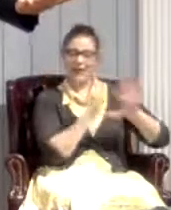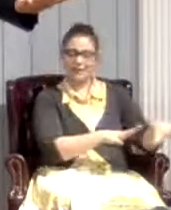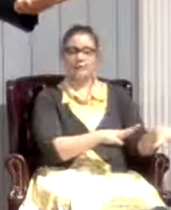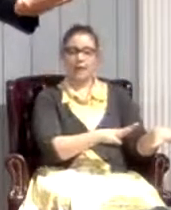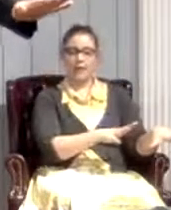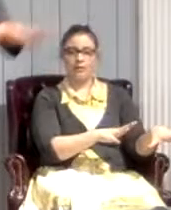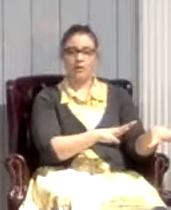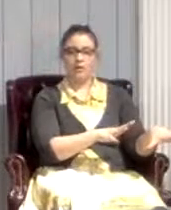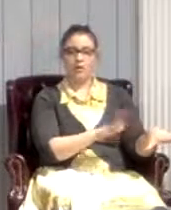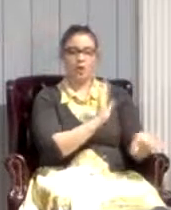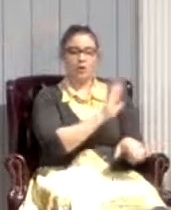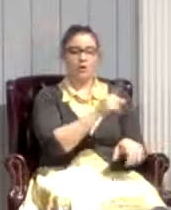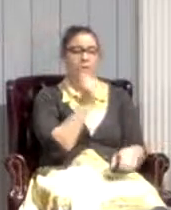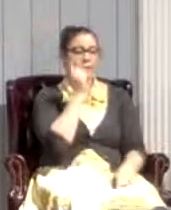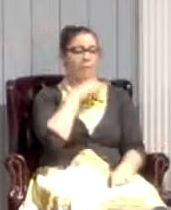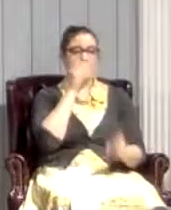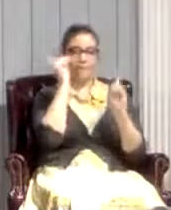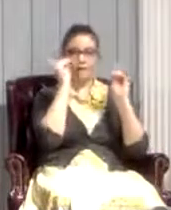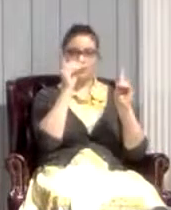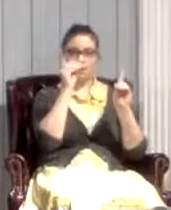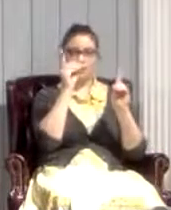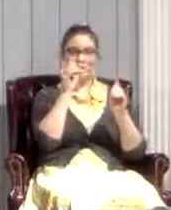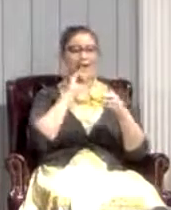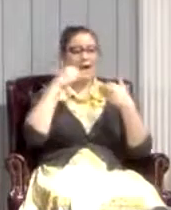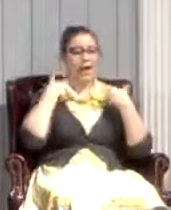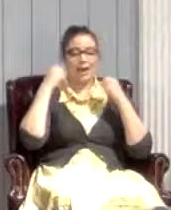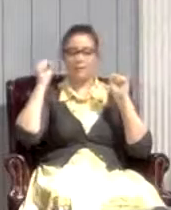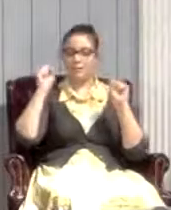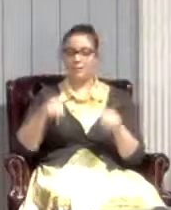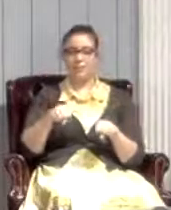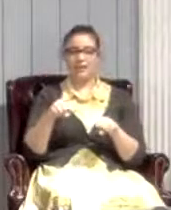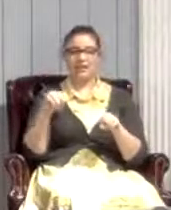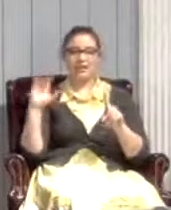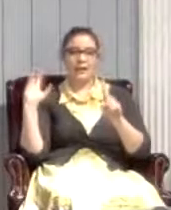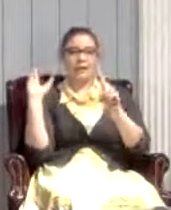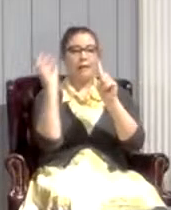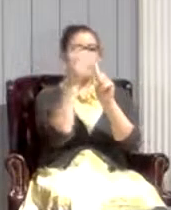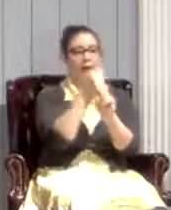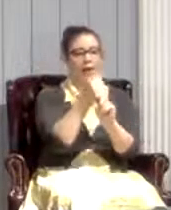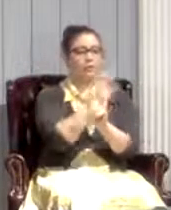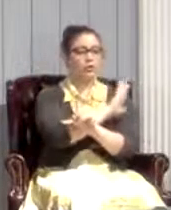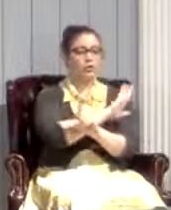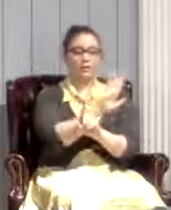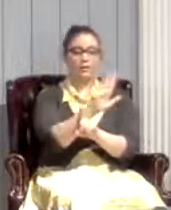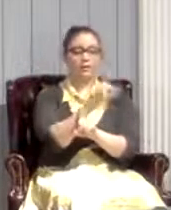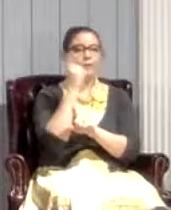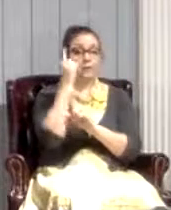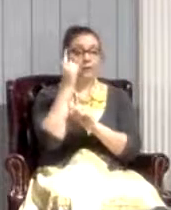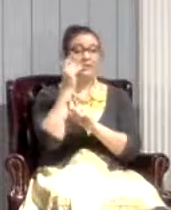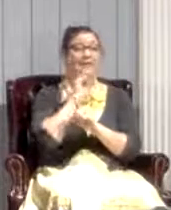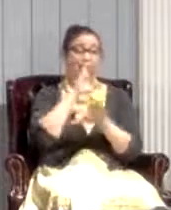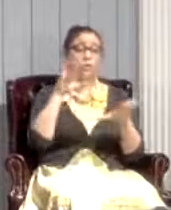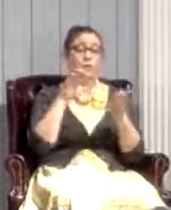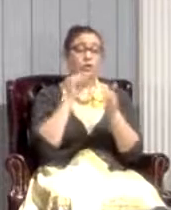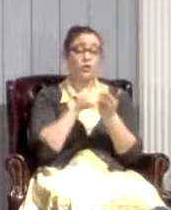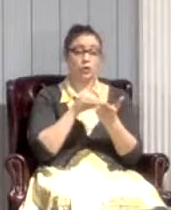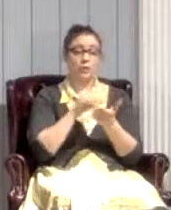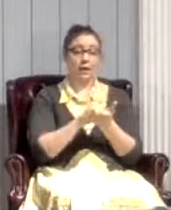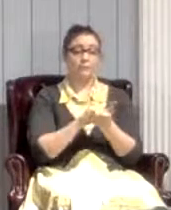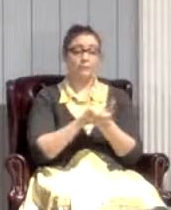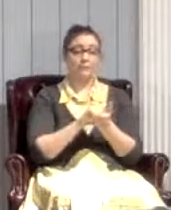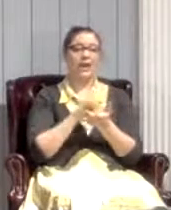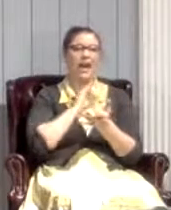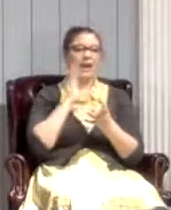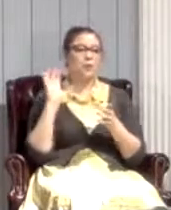your false doctrines. I have the ability to capture your thoughts, and I will do it. I will take them